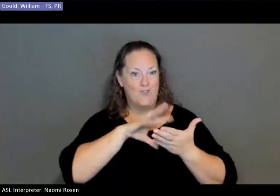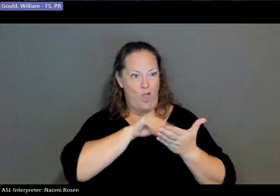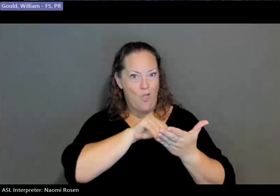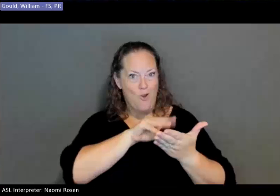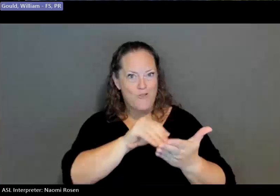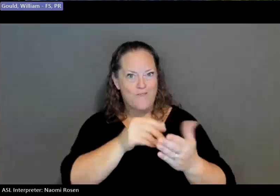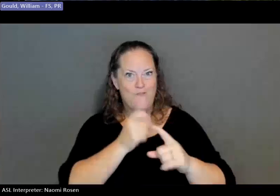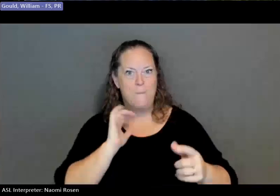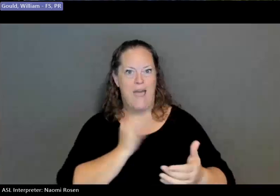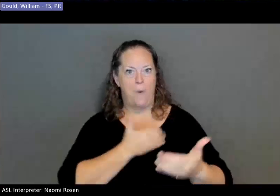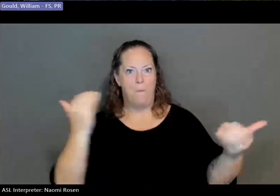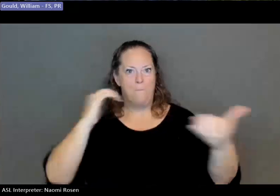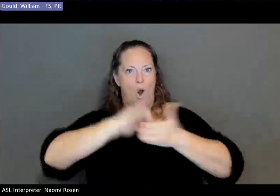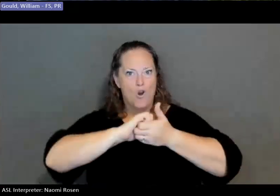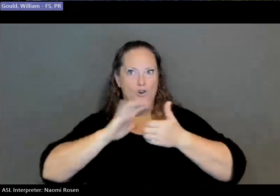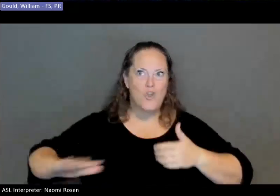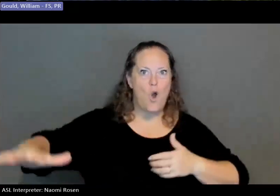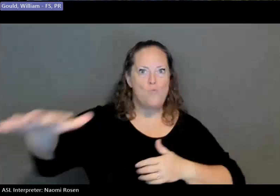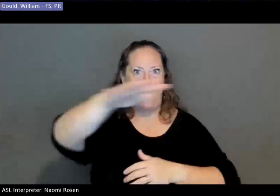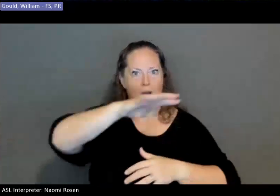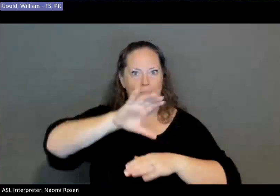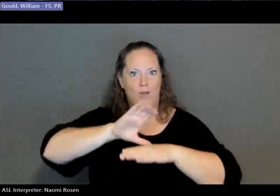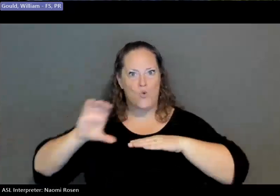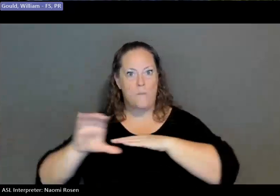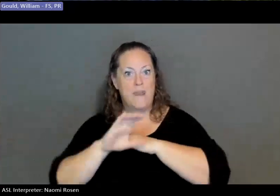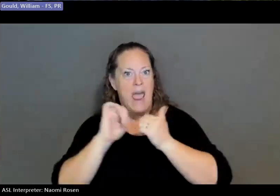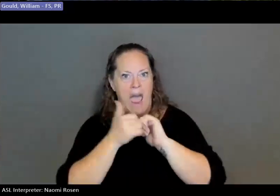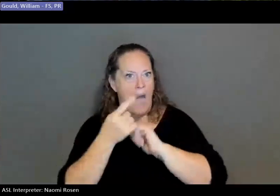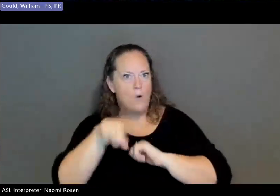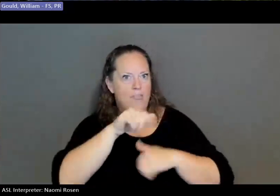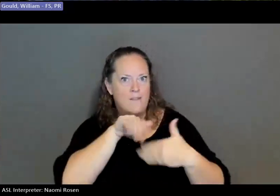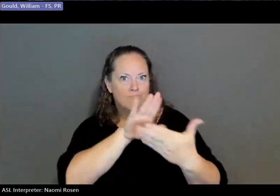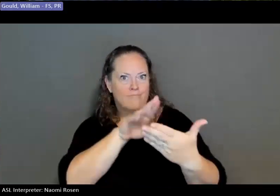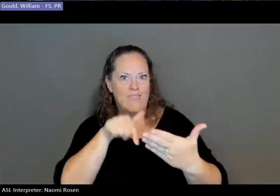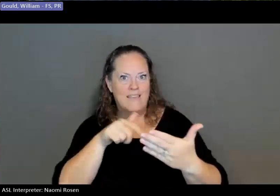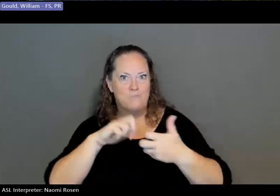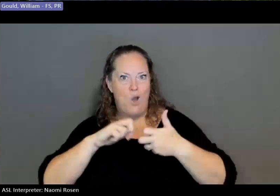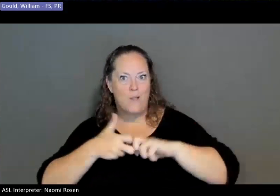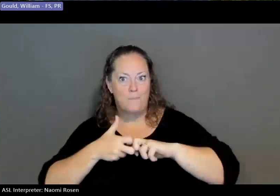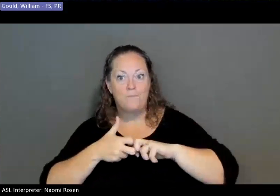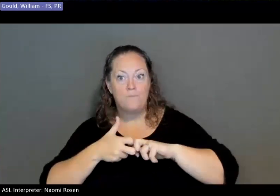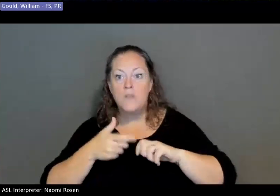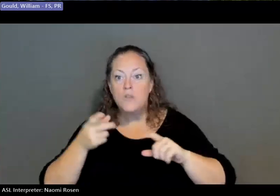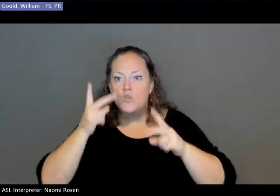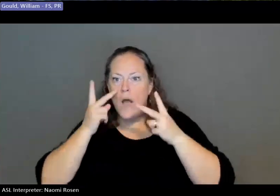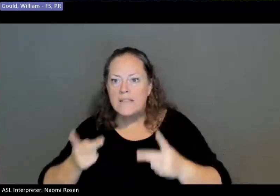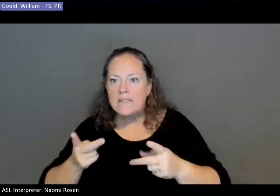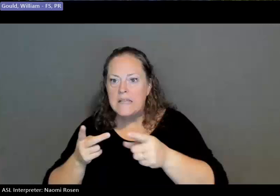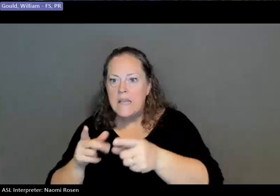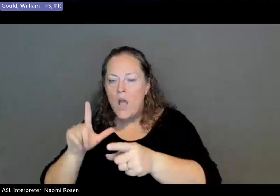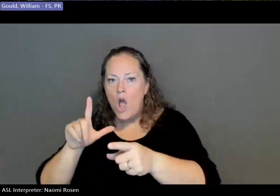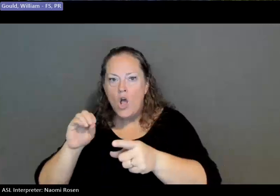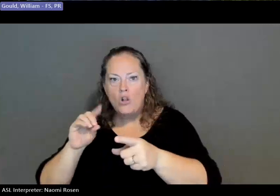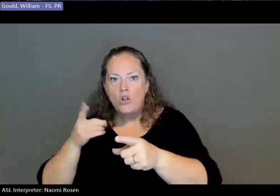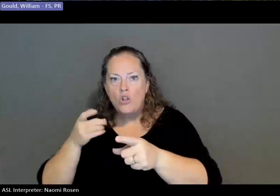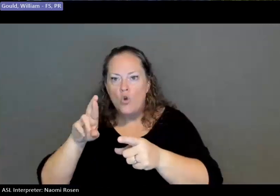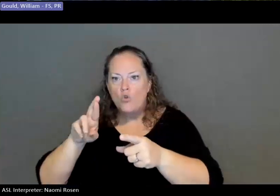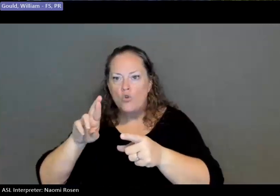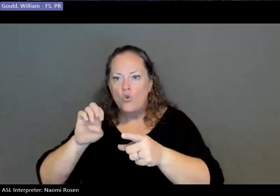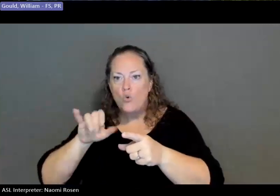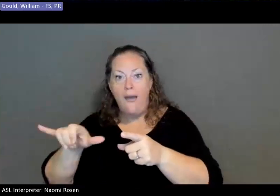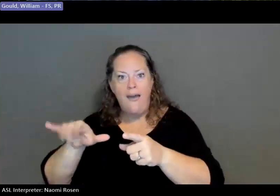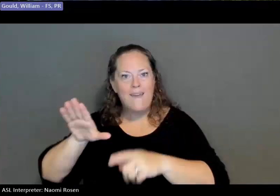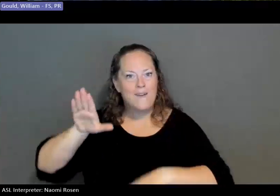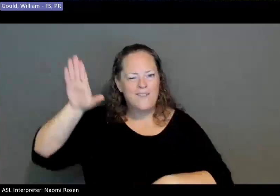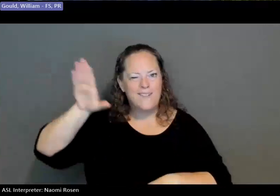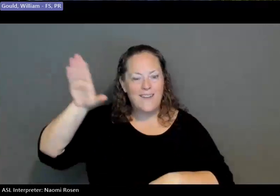Caribbean. I see 2 hands up. Lodorai Bracero is one of our